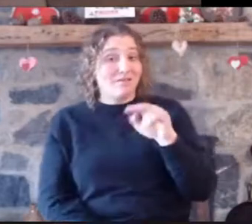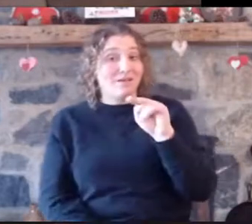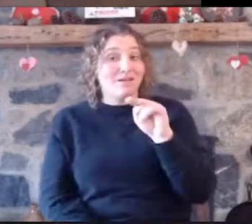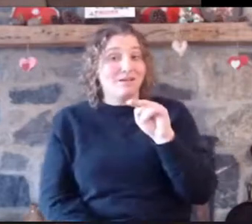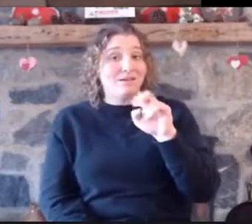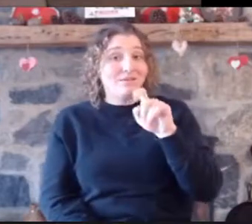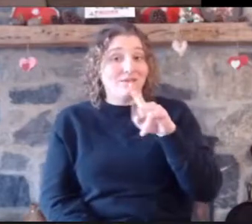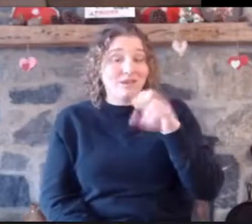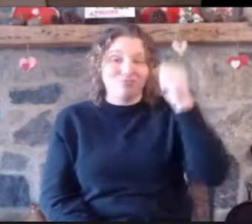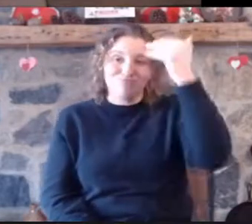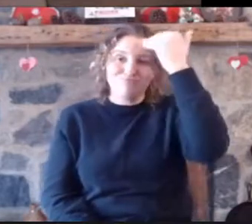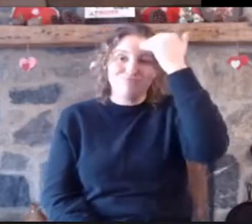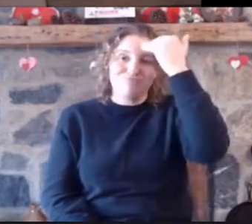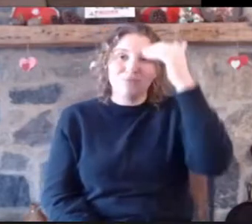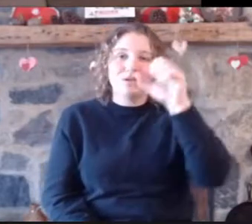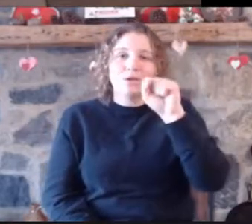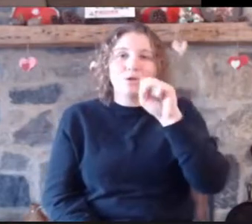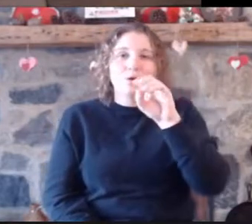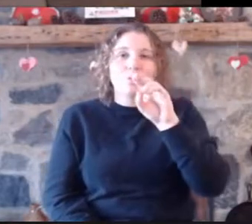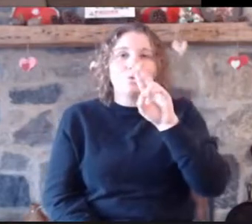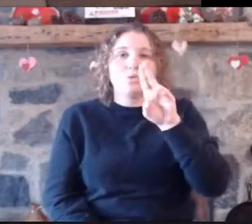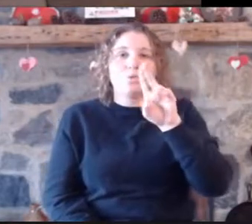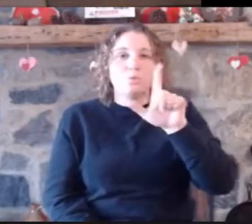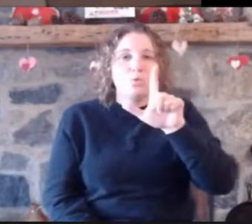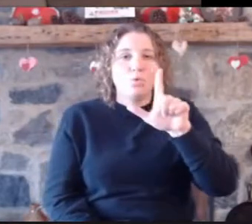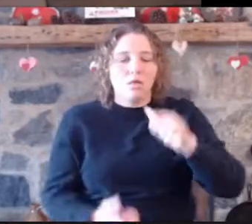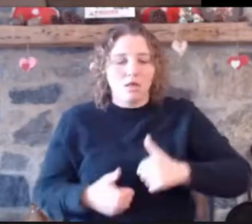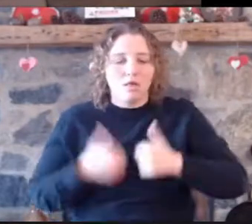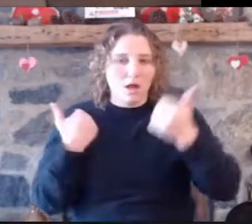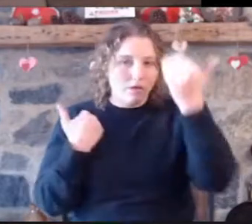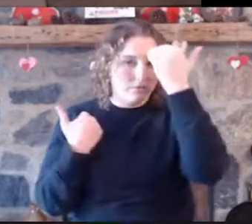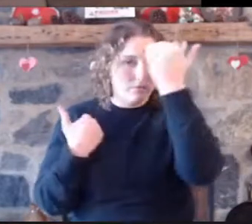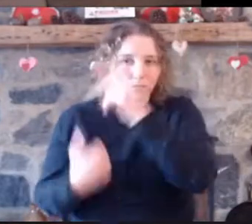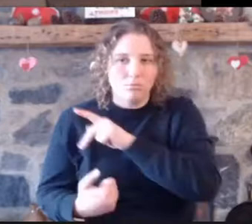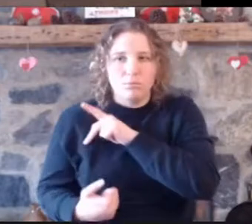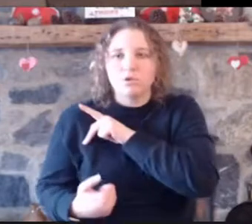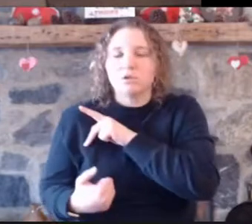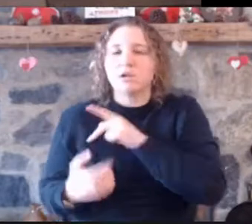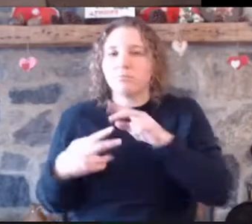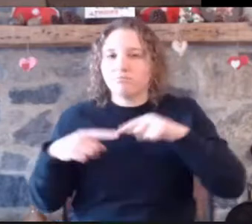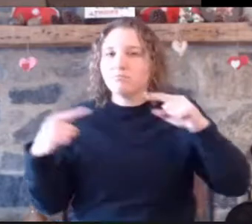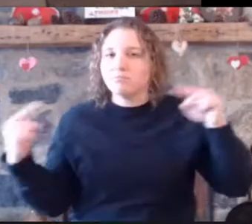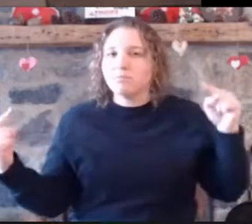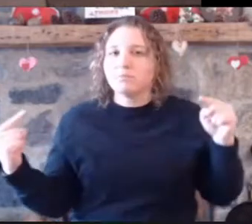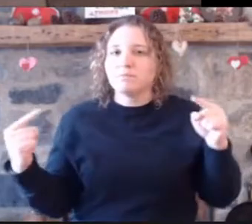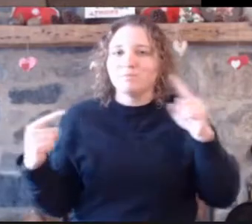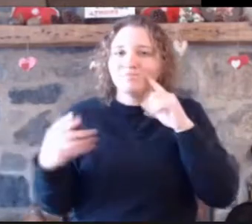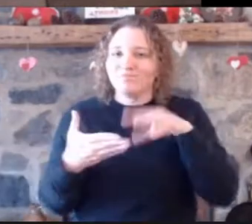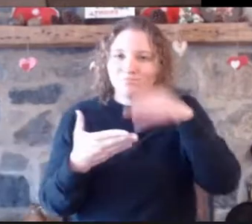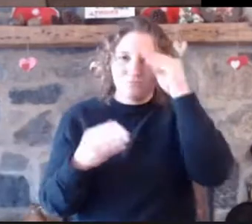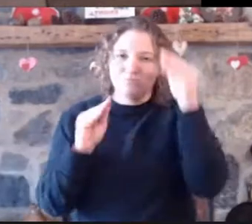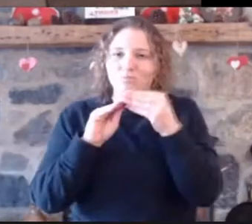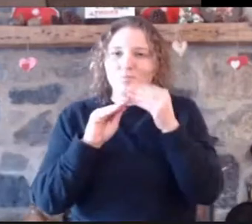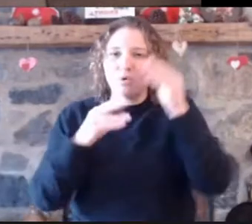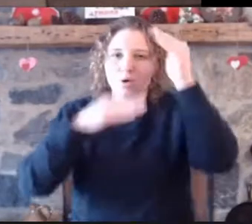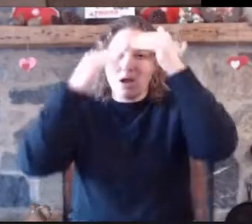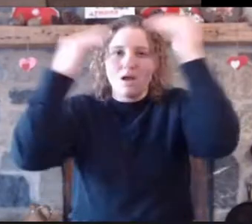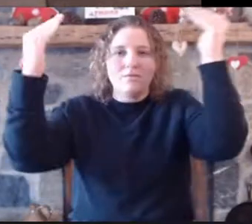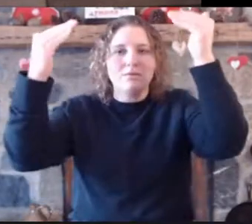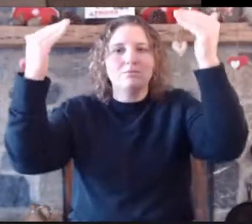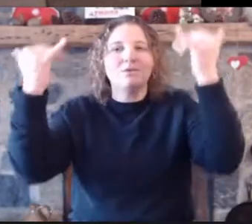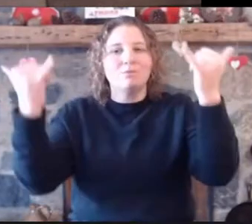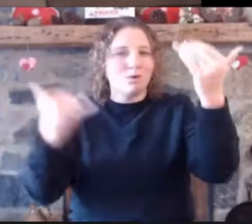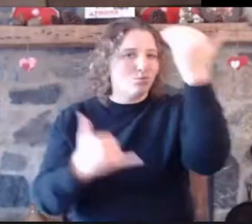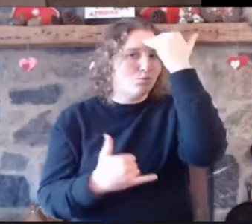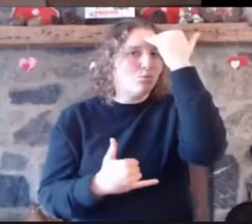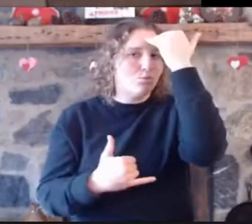soul, life, the idea, self-aware, personality, etc., etc. We'll learn more about it in heaven. Meanwhile, at least we acknowledge